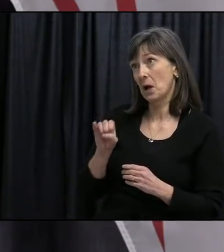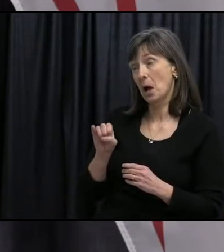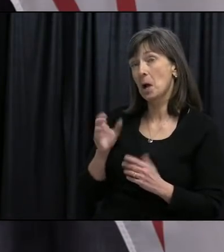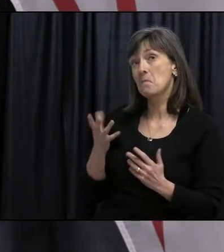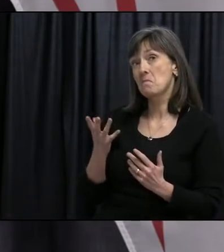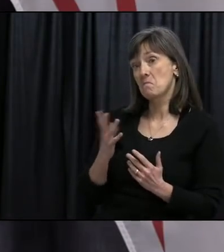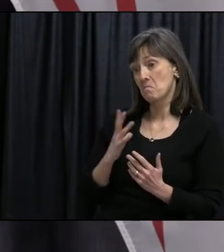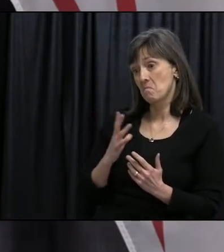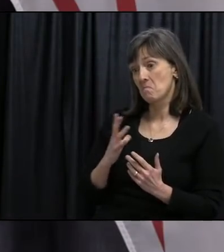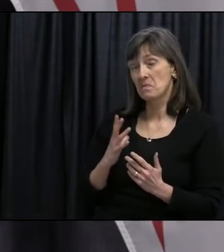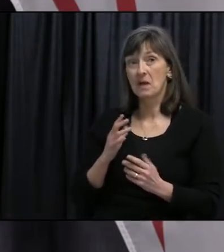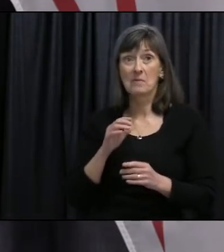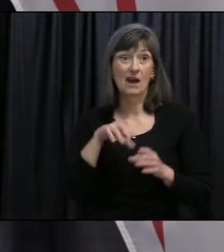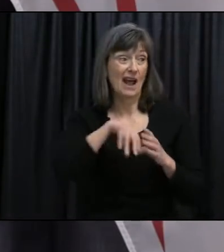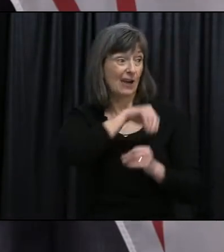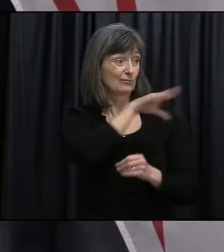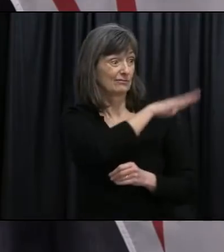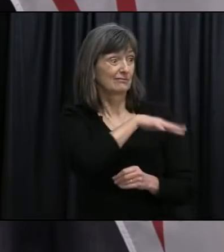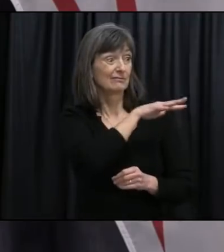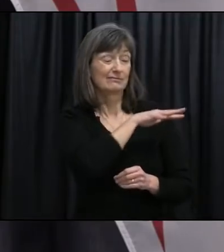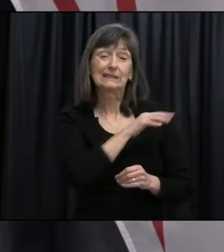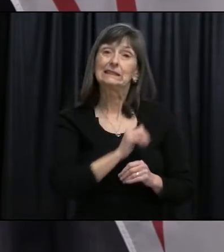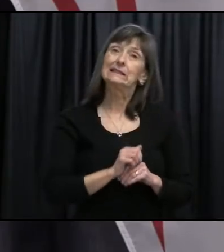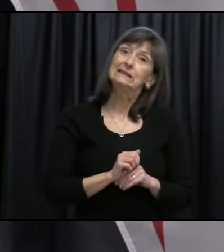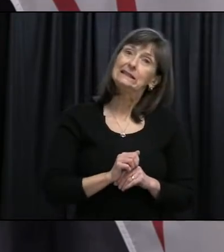that we can actually distinguish at this point.